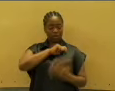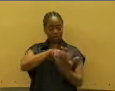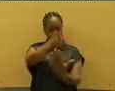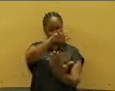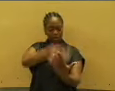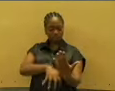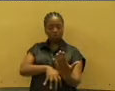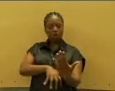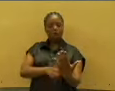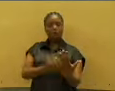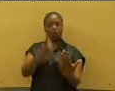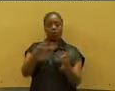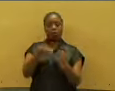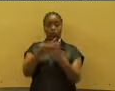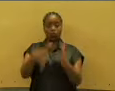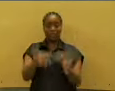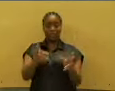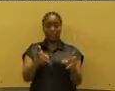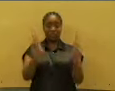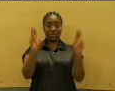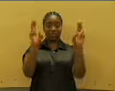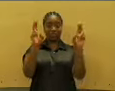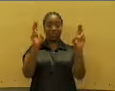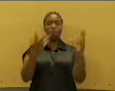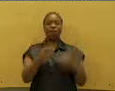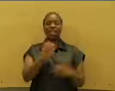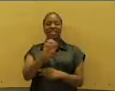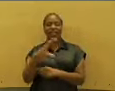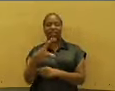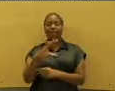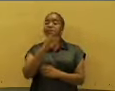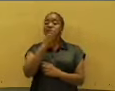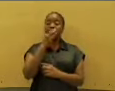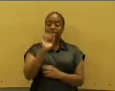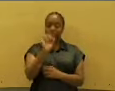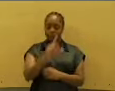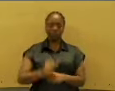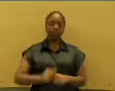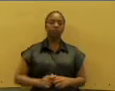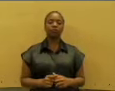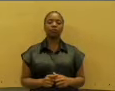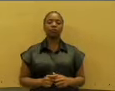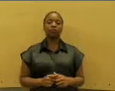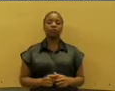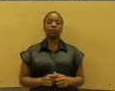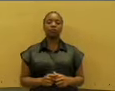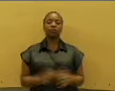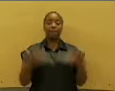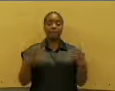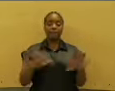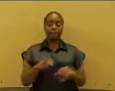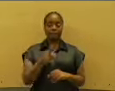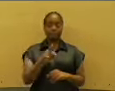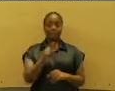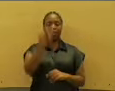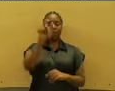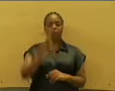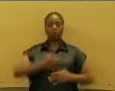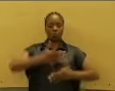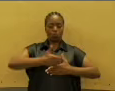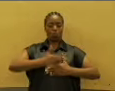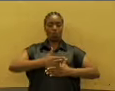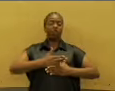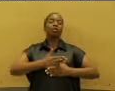of the quotes by the students was from a university in the Eastern Cape, and what they said is they'd gone to a healthcare professional,